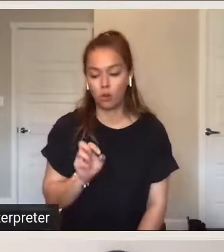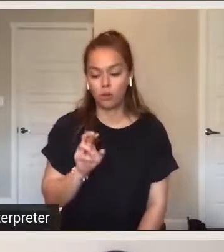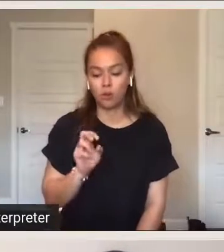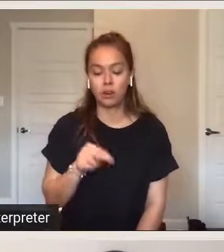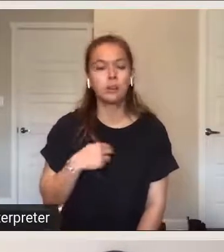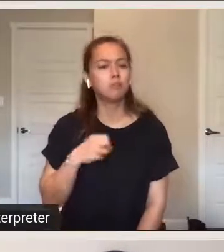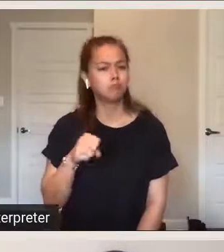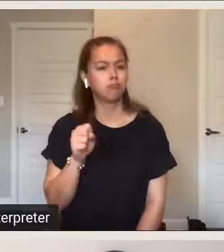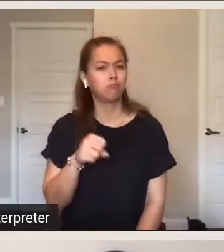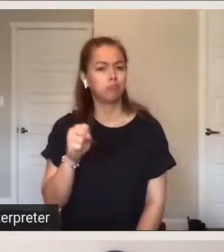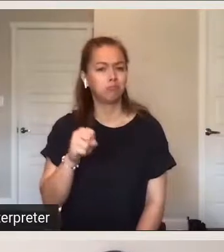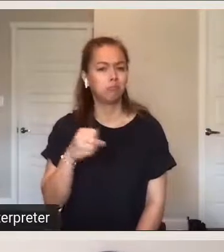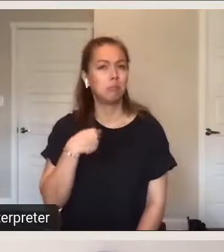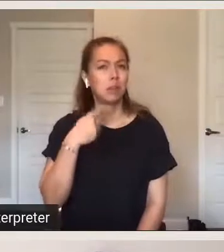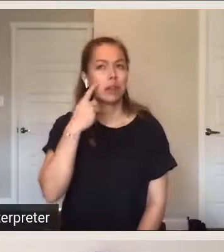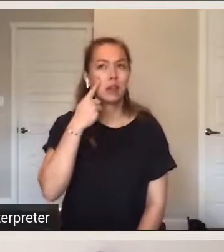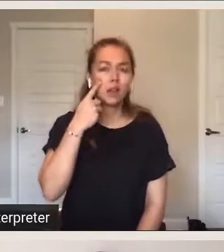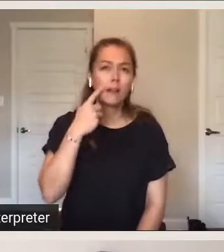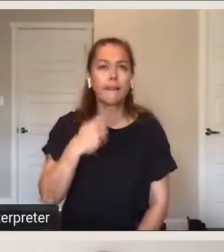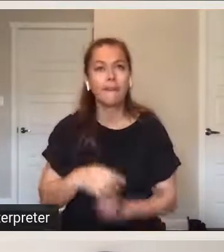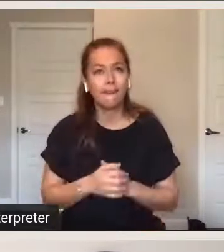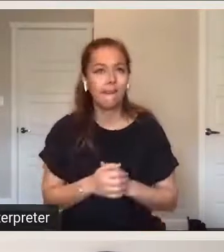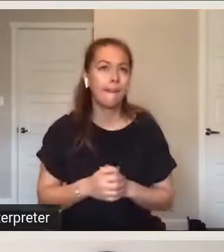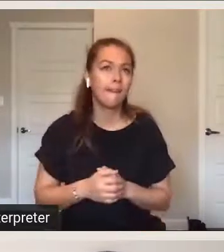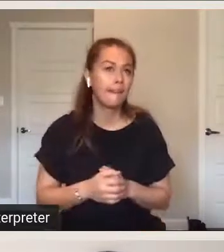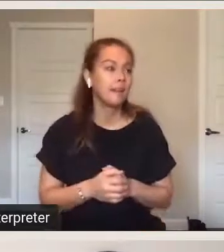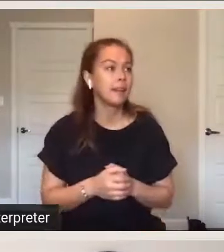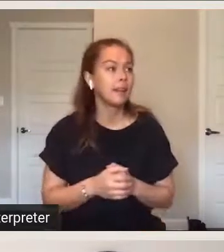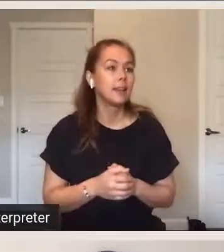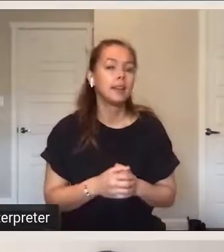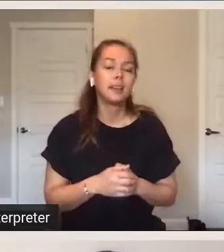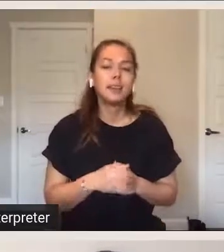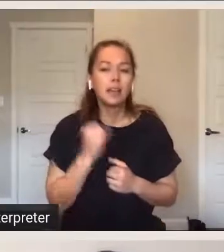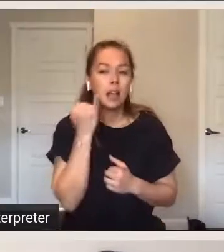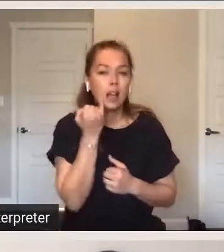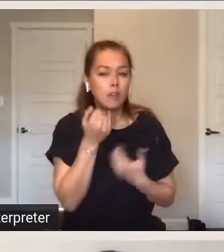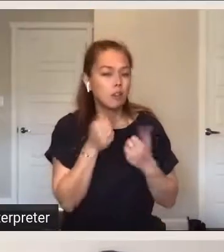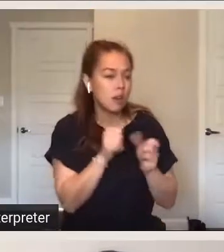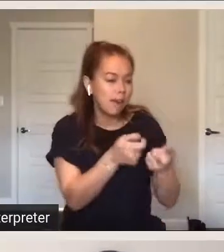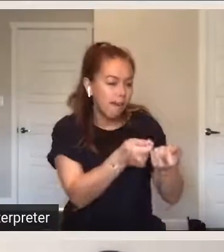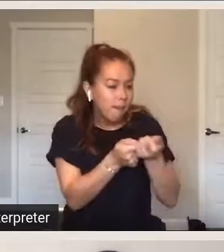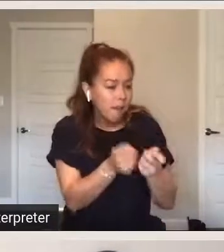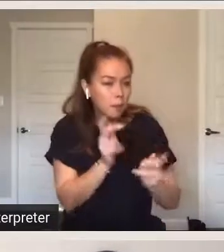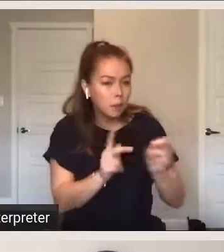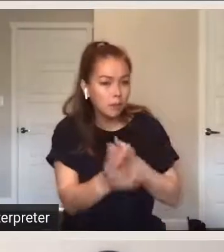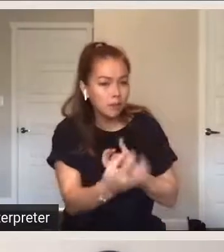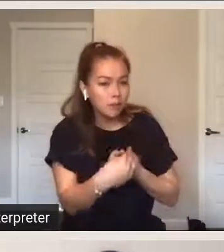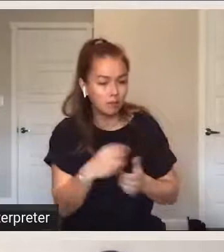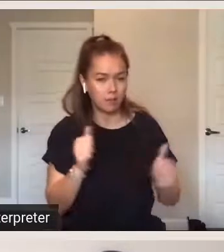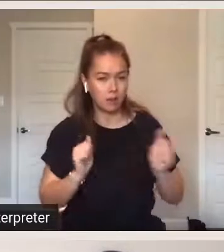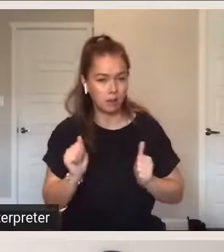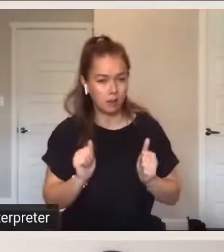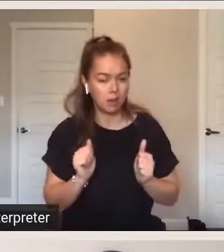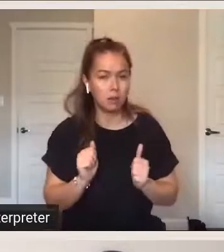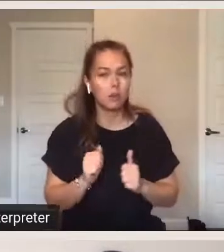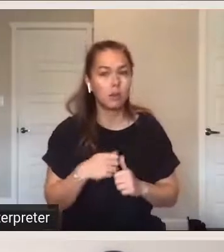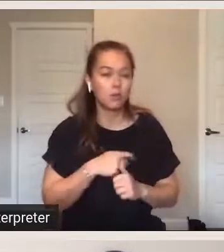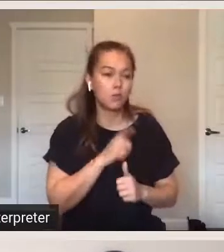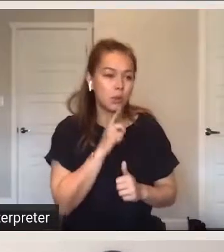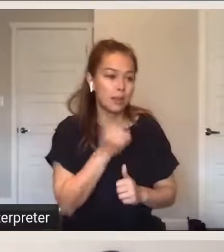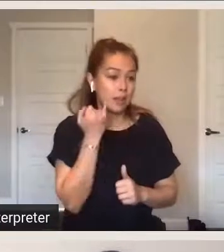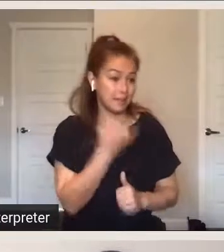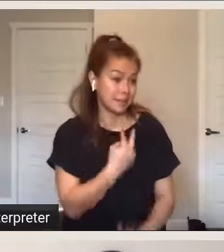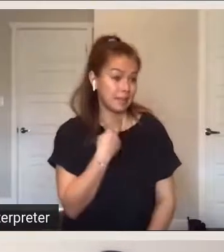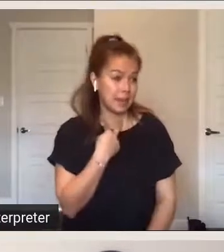you know, when you're, especially with casting, when you're stuck in a rut, you kind of have to look around and see who you have access to. And I think